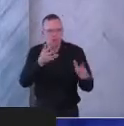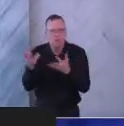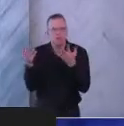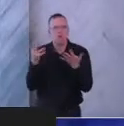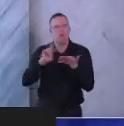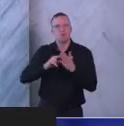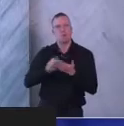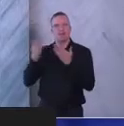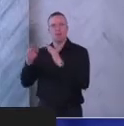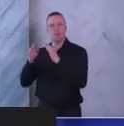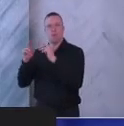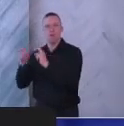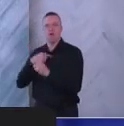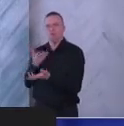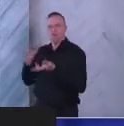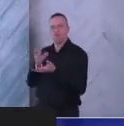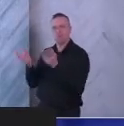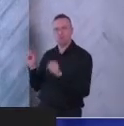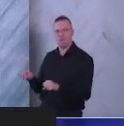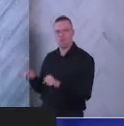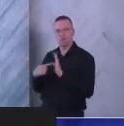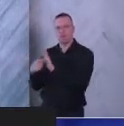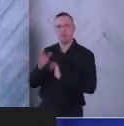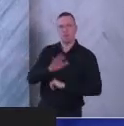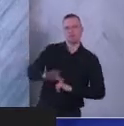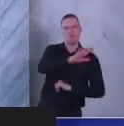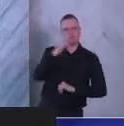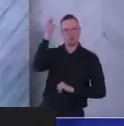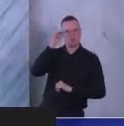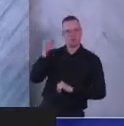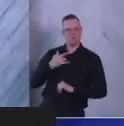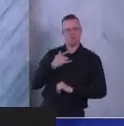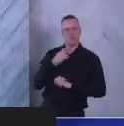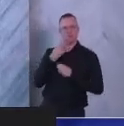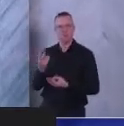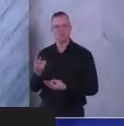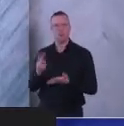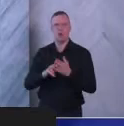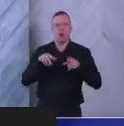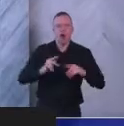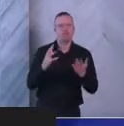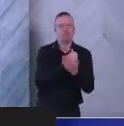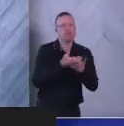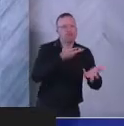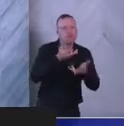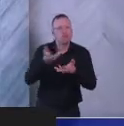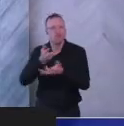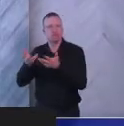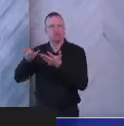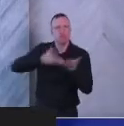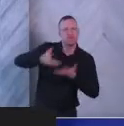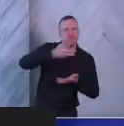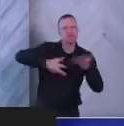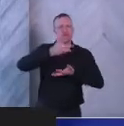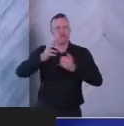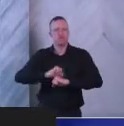throughout our community. And that's brought me to a place where I've had the opportunity to meet with so many different people and to form a perspective that